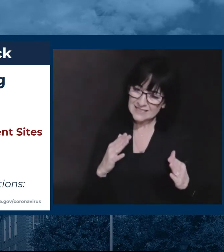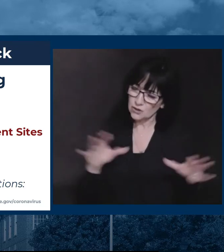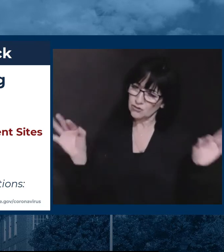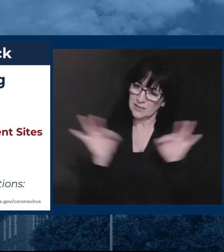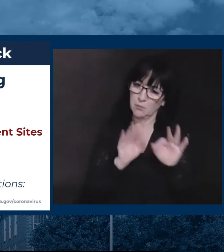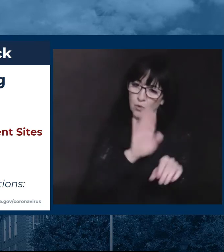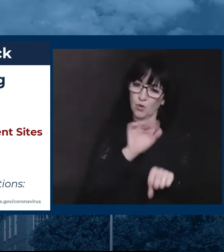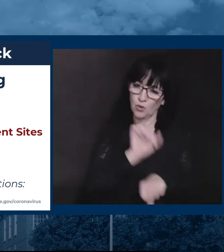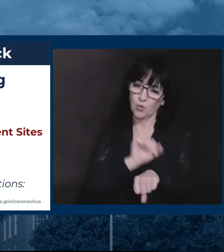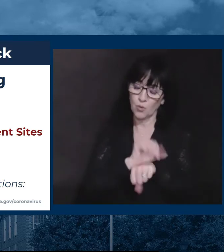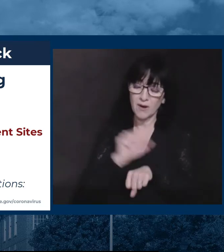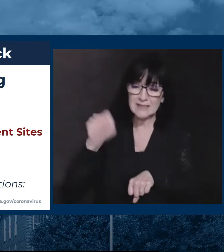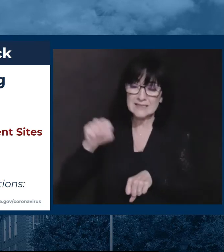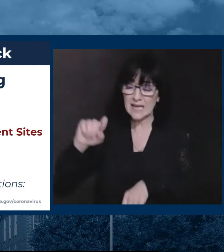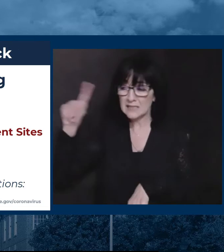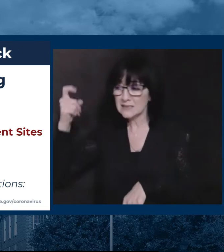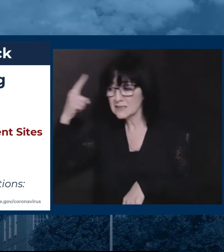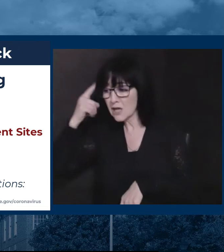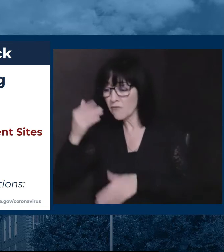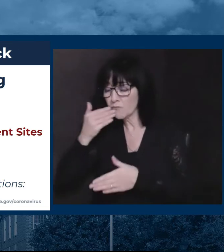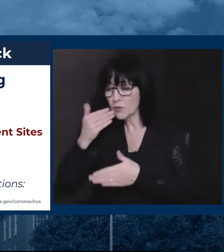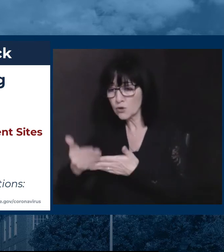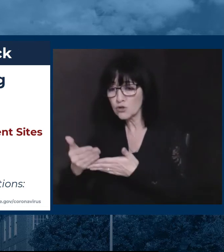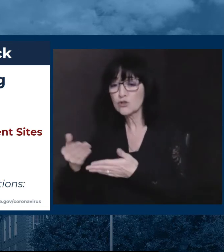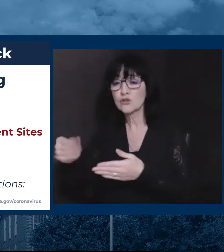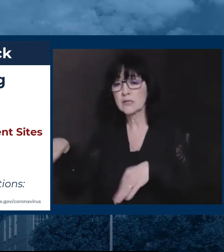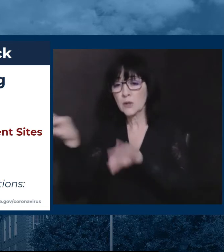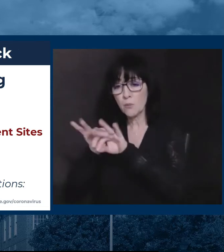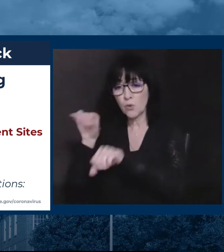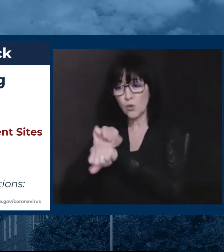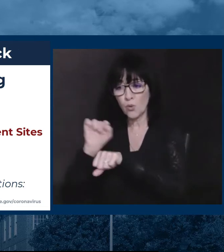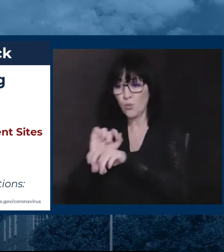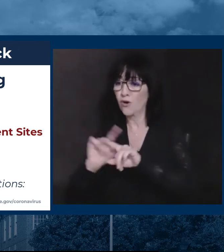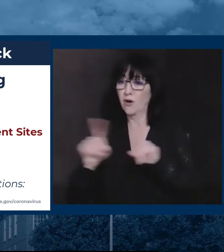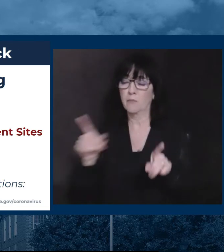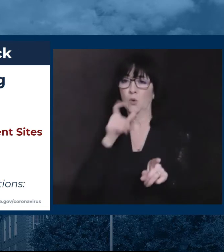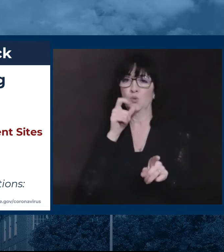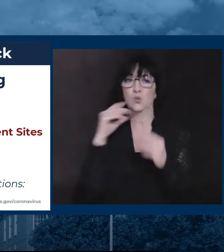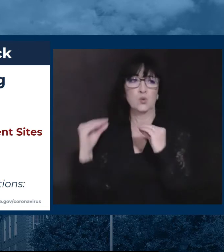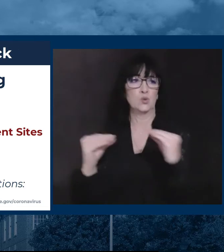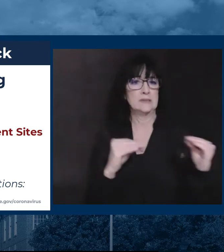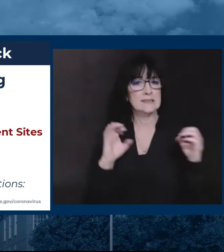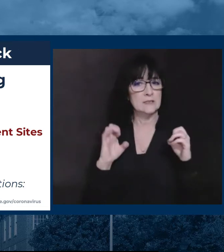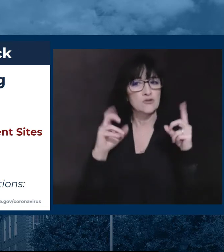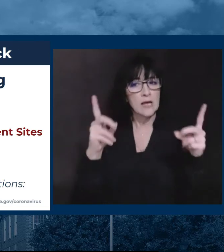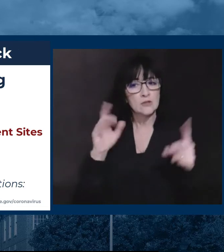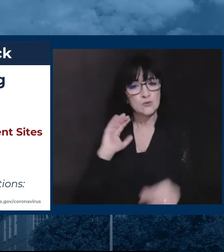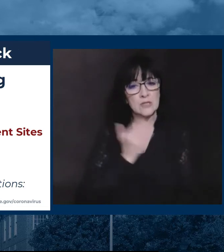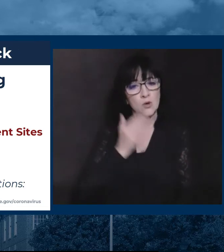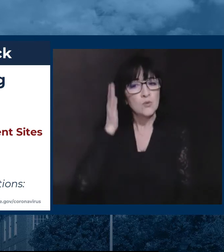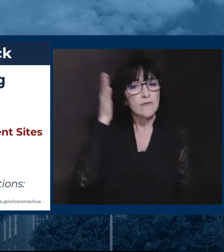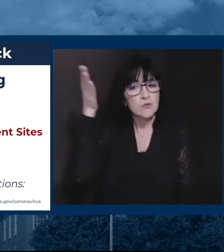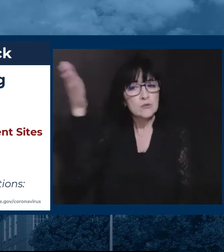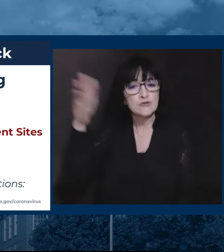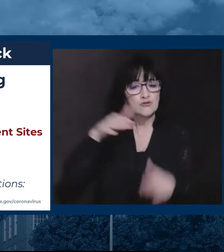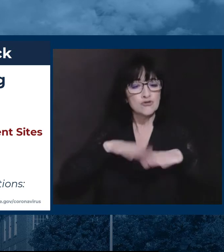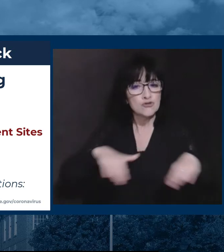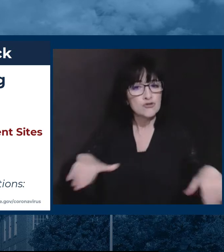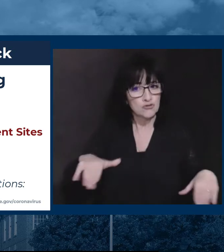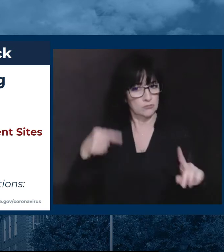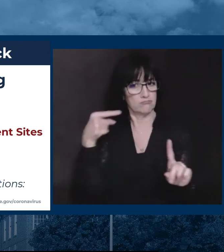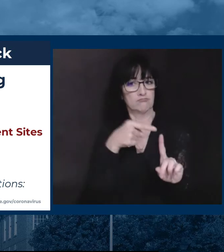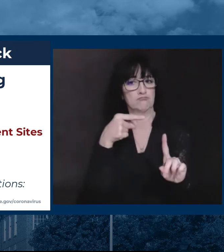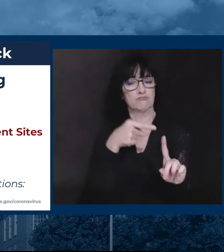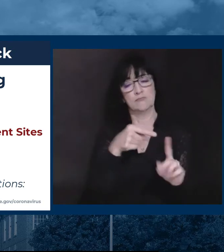this is a major effort of ours, and will continue to be, and we look forward to working with all of you